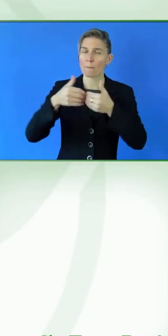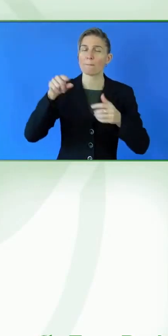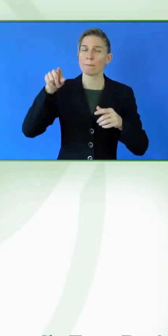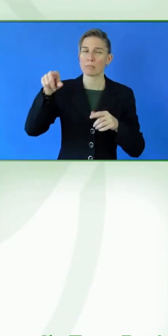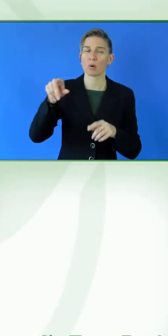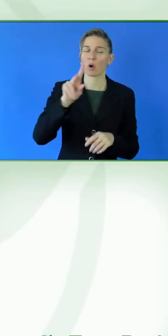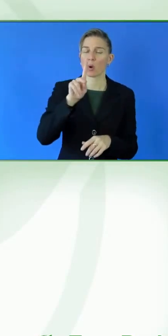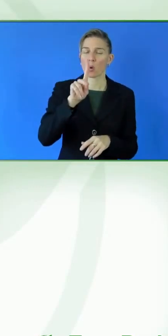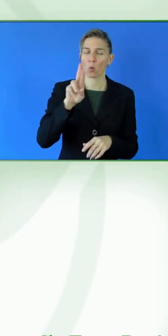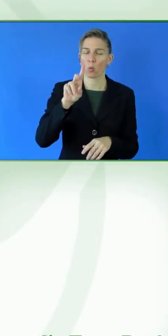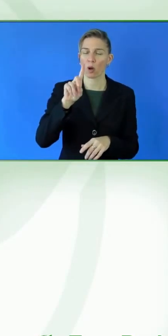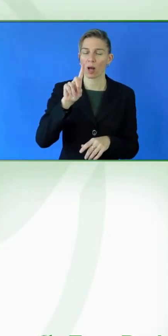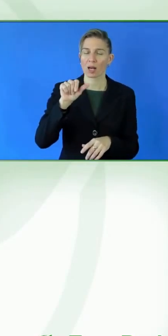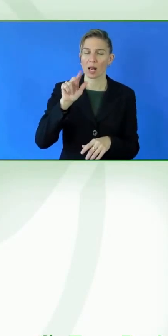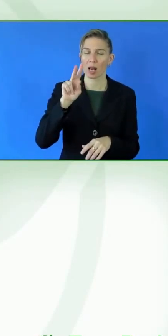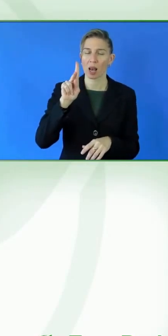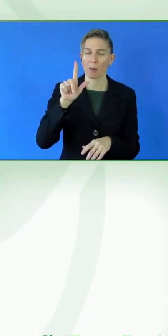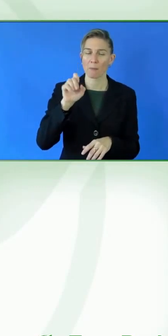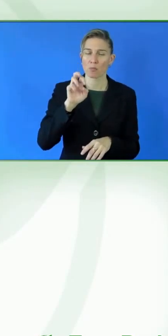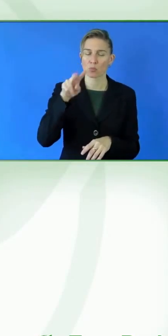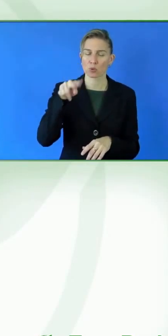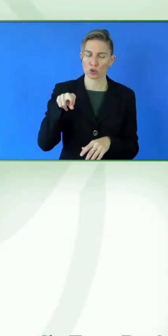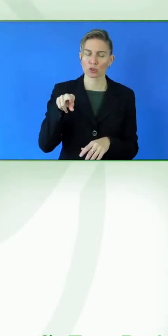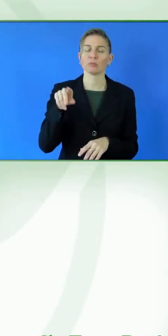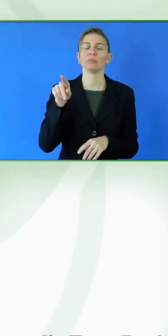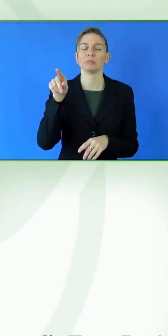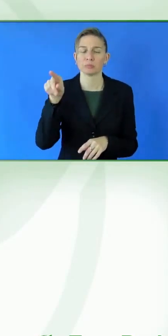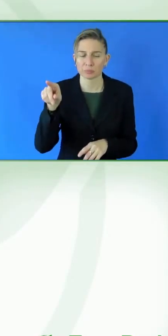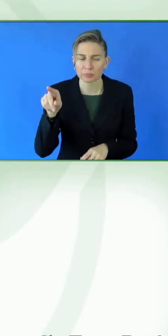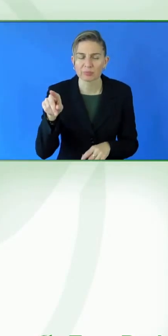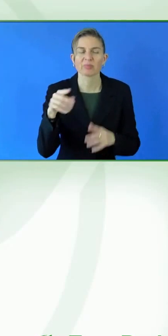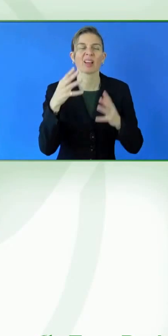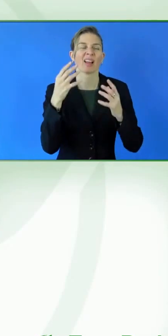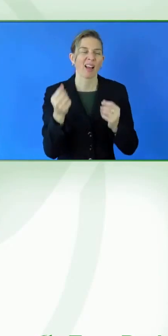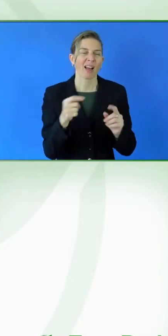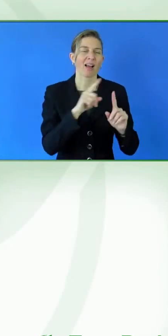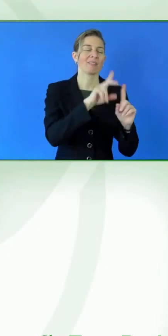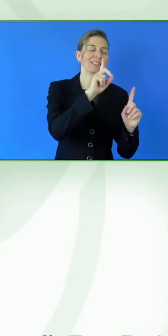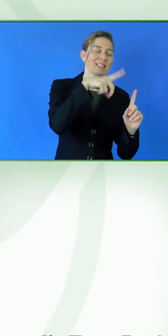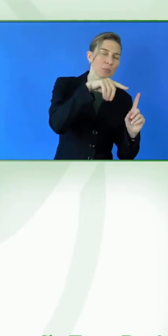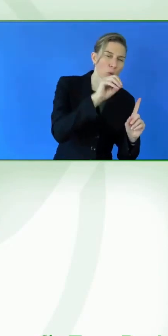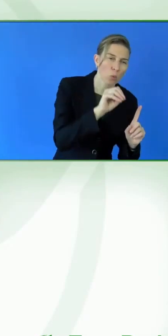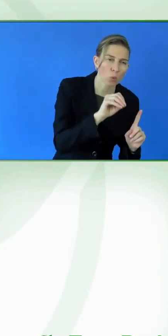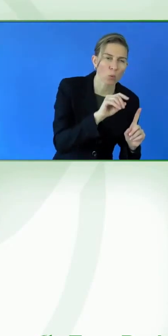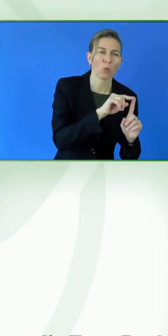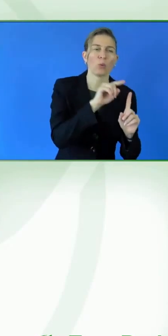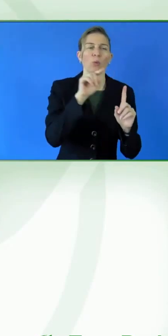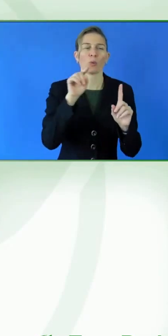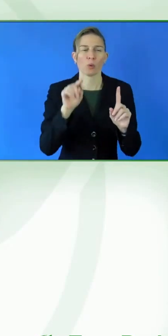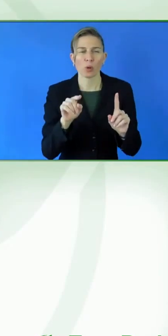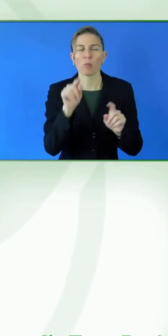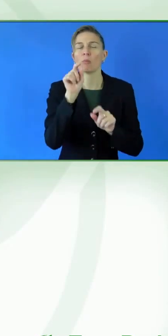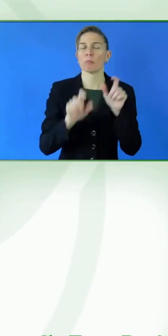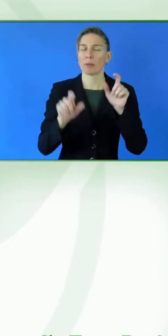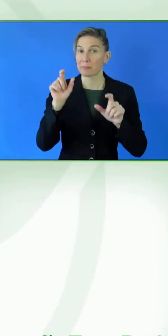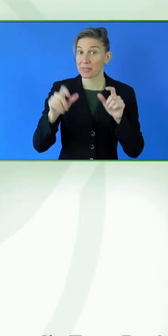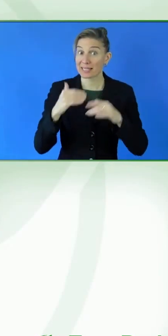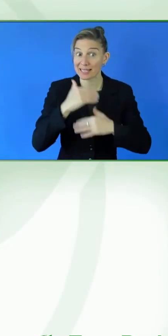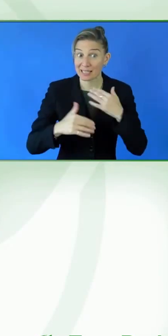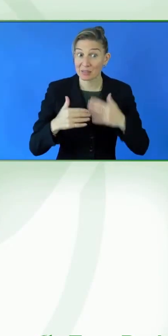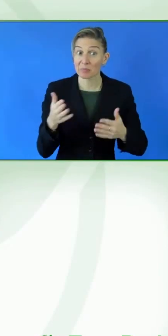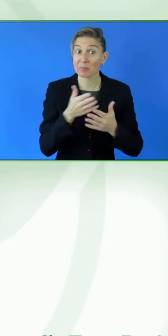Global Compact with DPOs and regional organizations. Persons with disabilities was really a